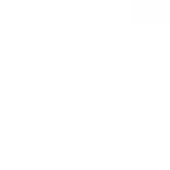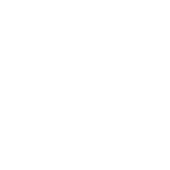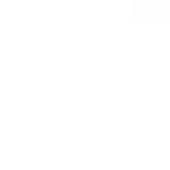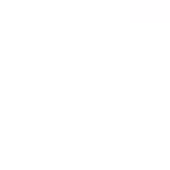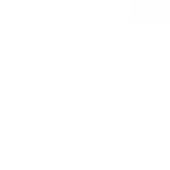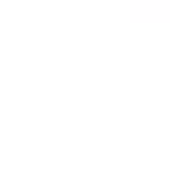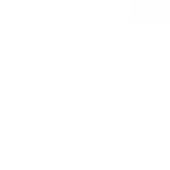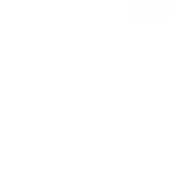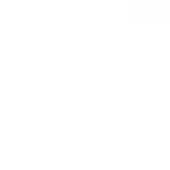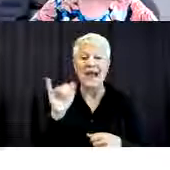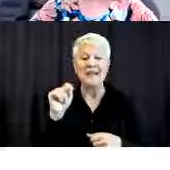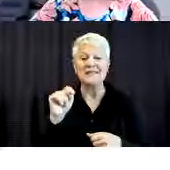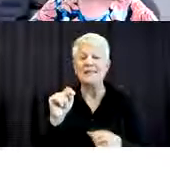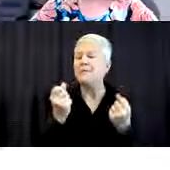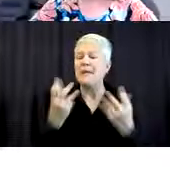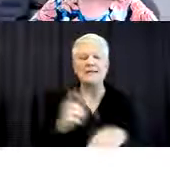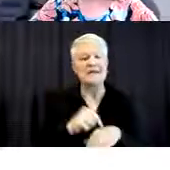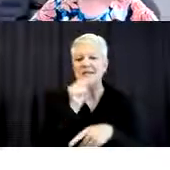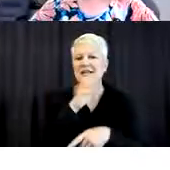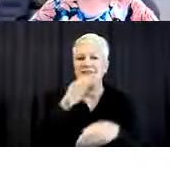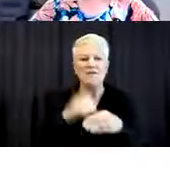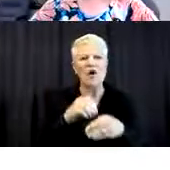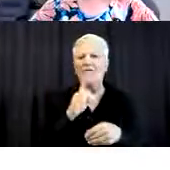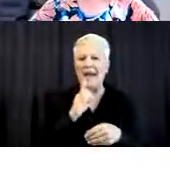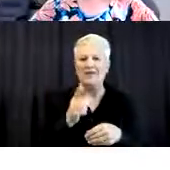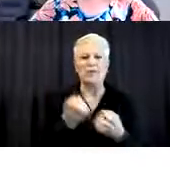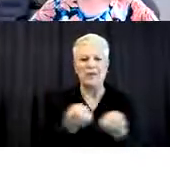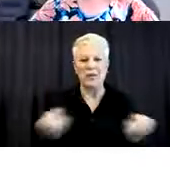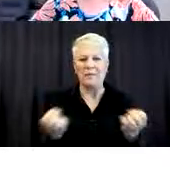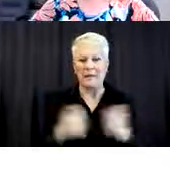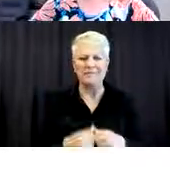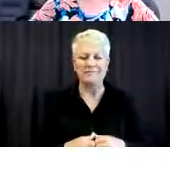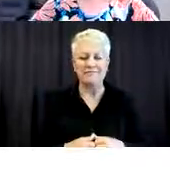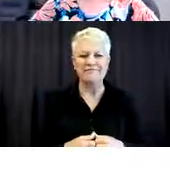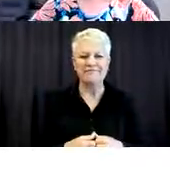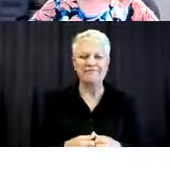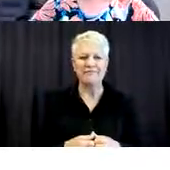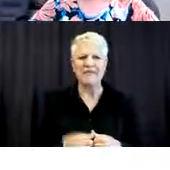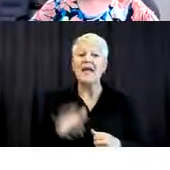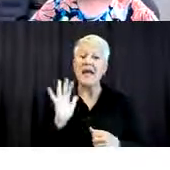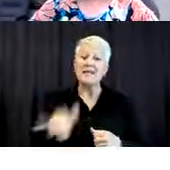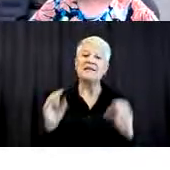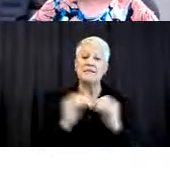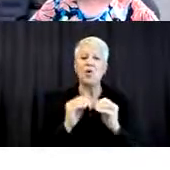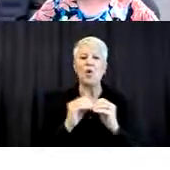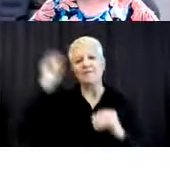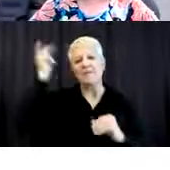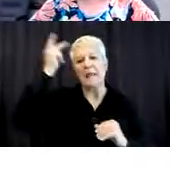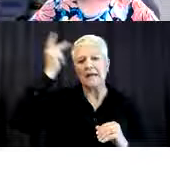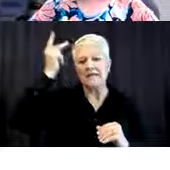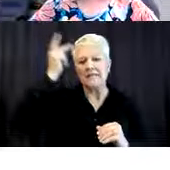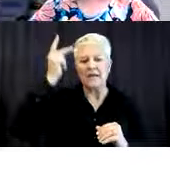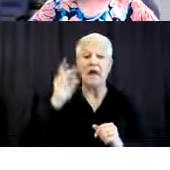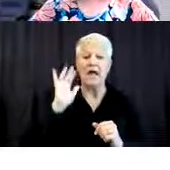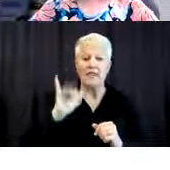many times it doesn't involve actual equipment. And it is more of a philosophy. And